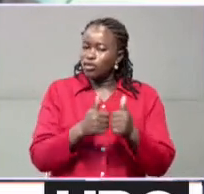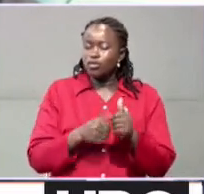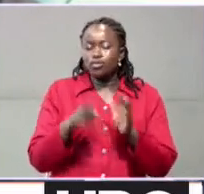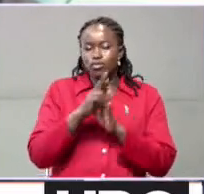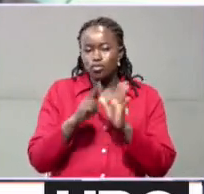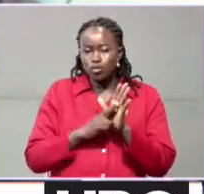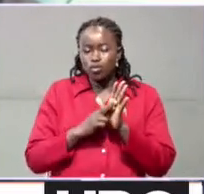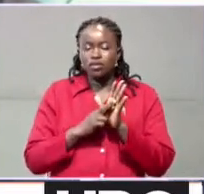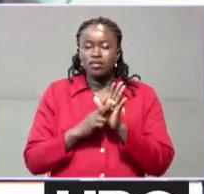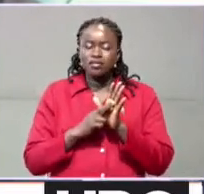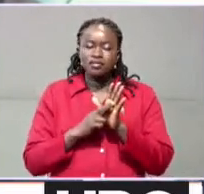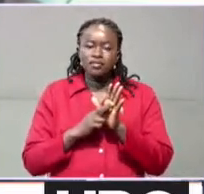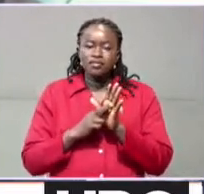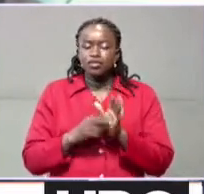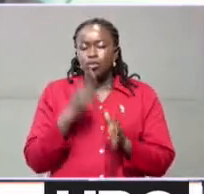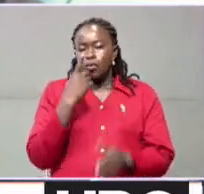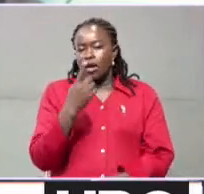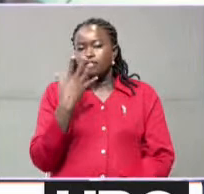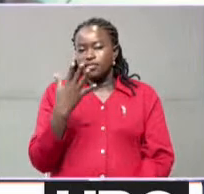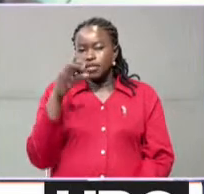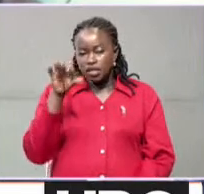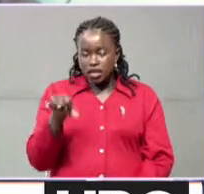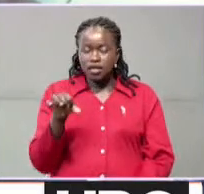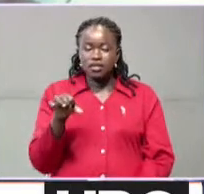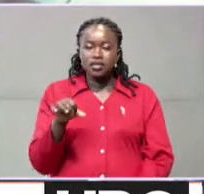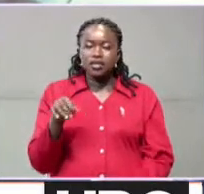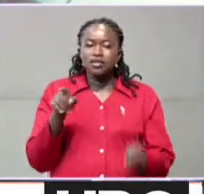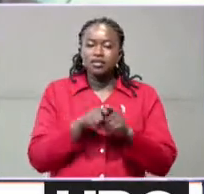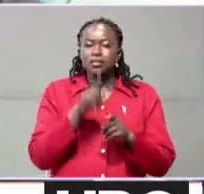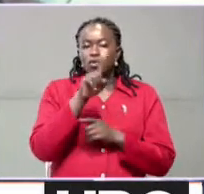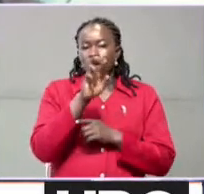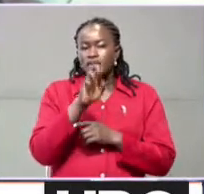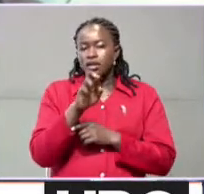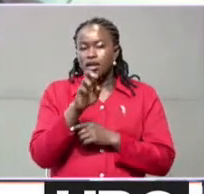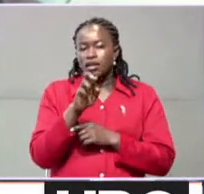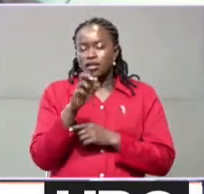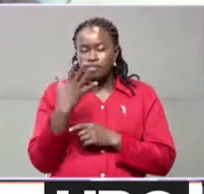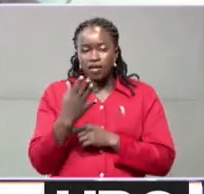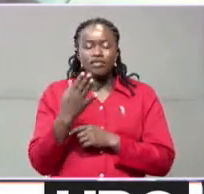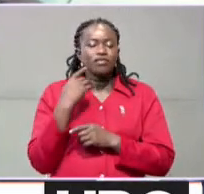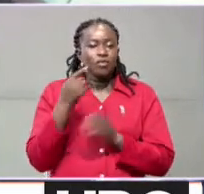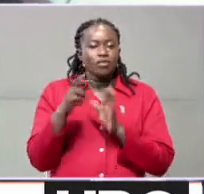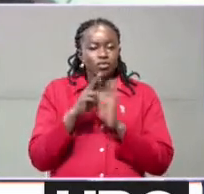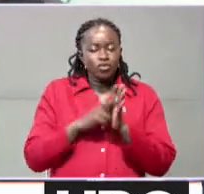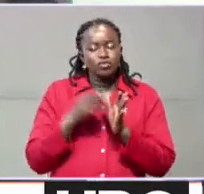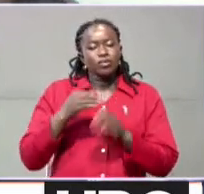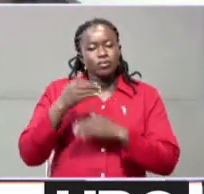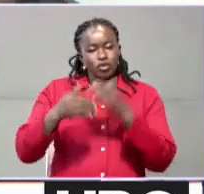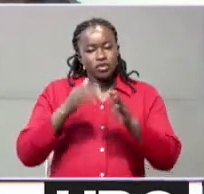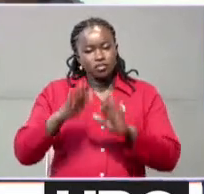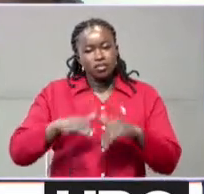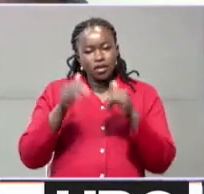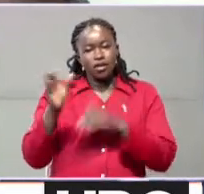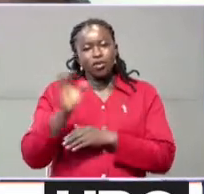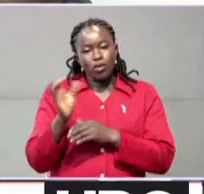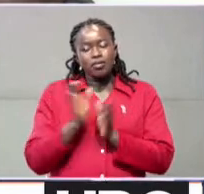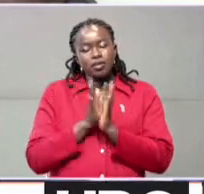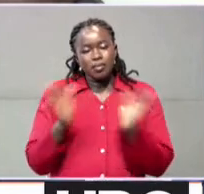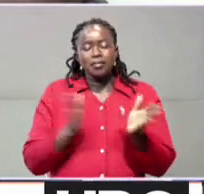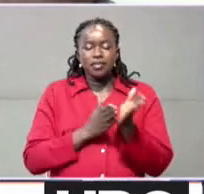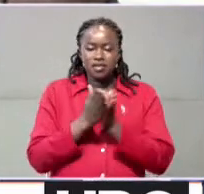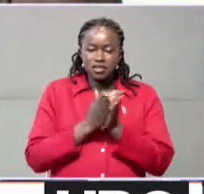rule 159 and 185 of the rules of procedure of parliament the committee on public service and local